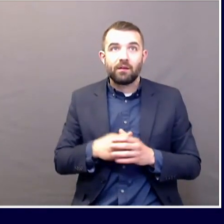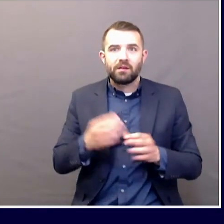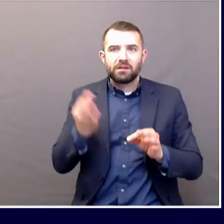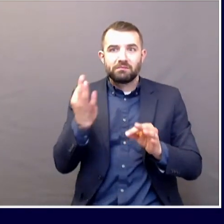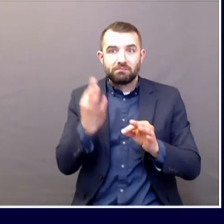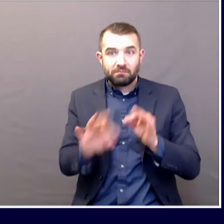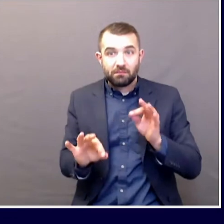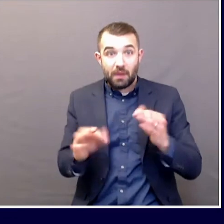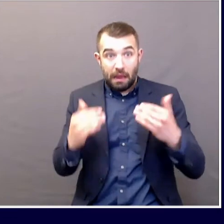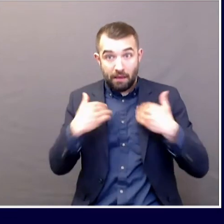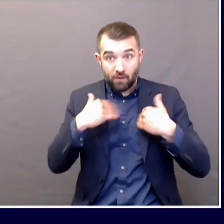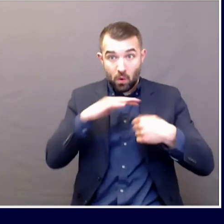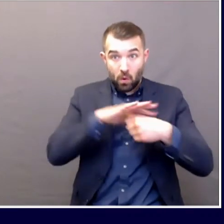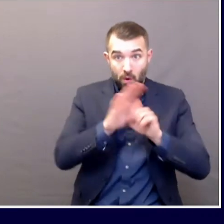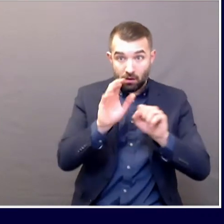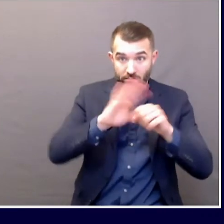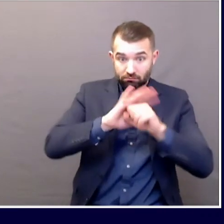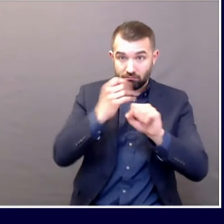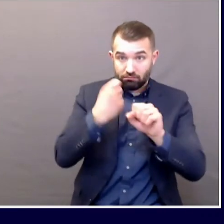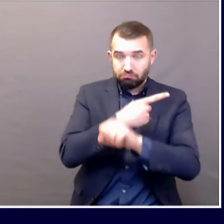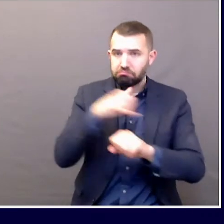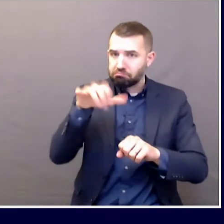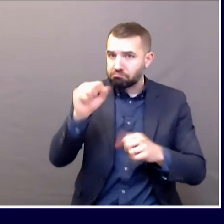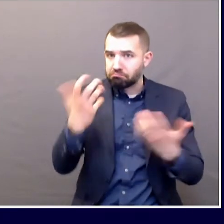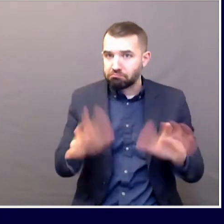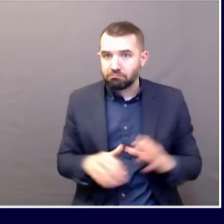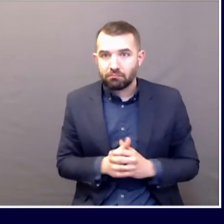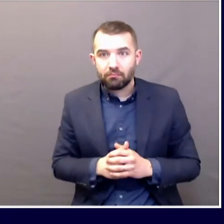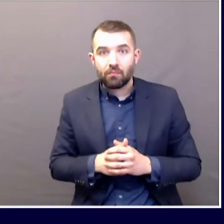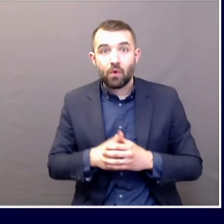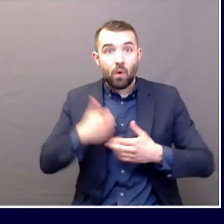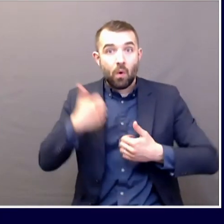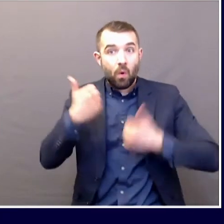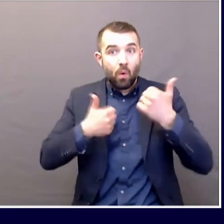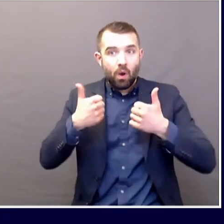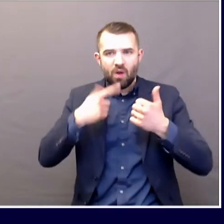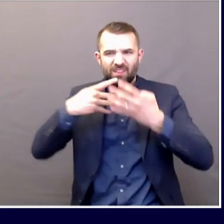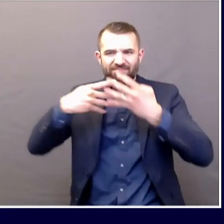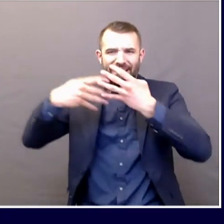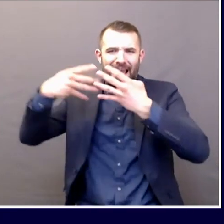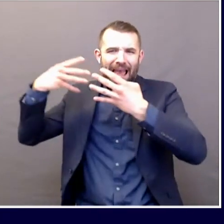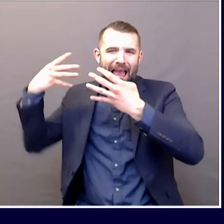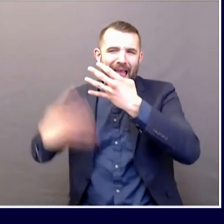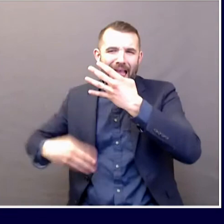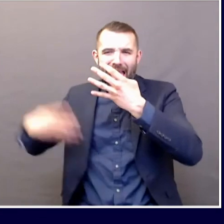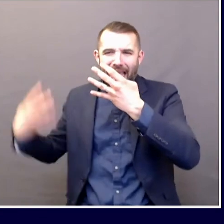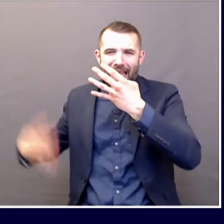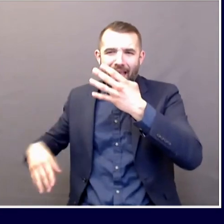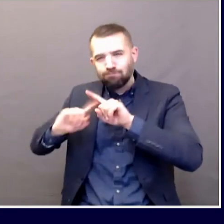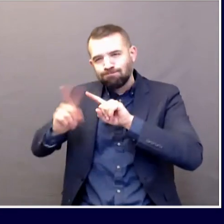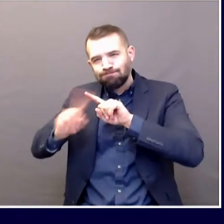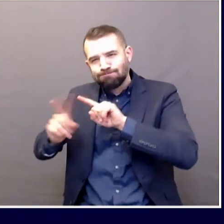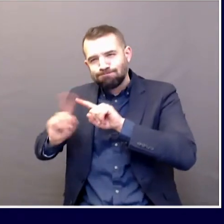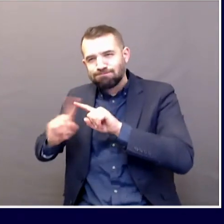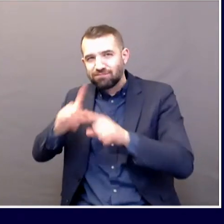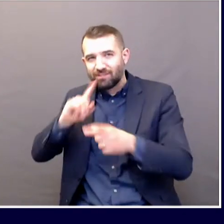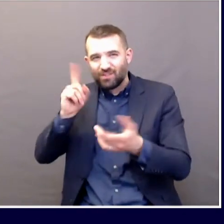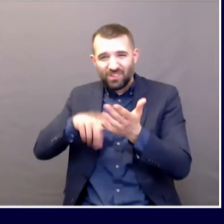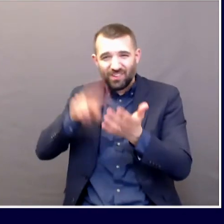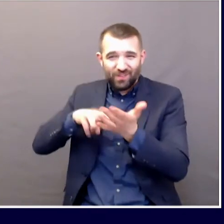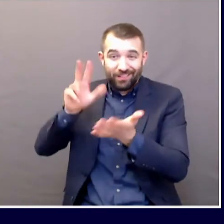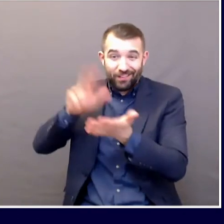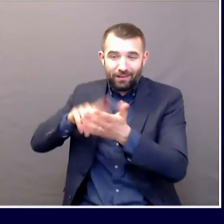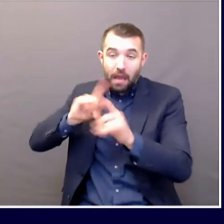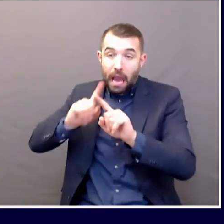of the thousands of variants that have been characterized does this particular sample most closely resemble? The way that we go